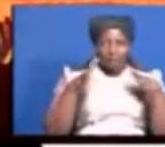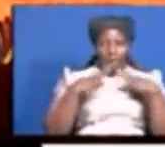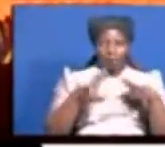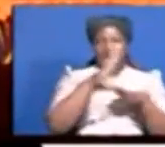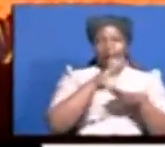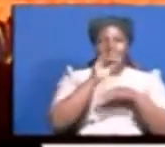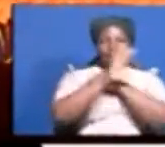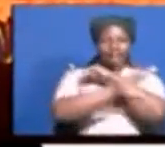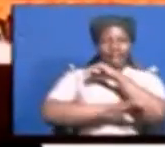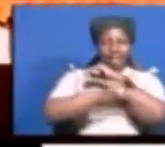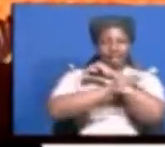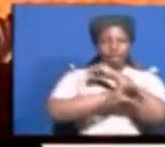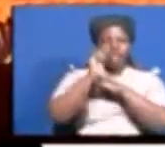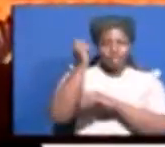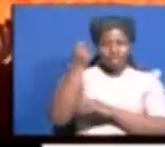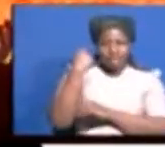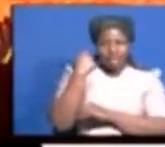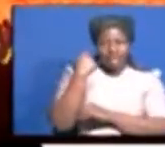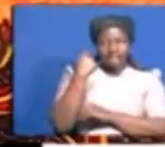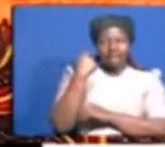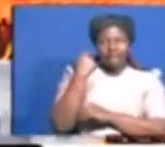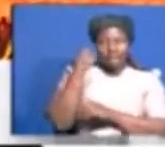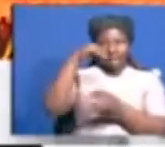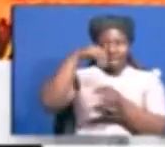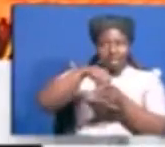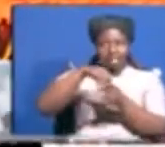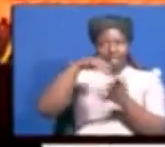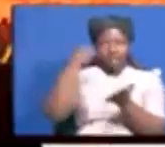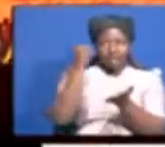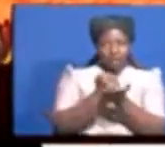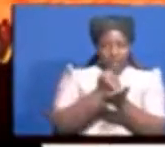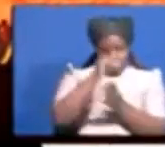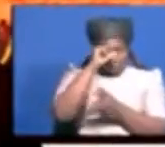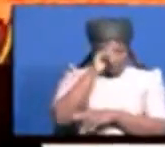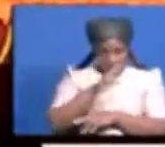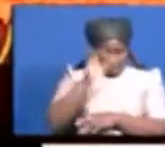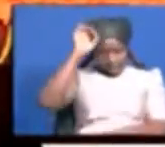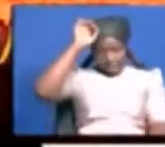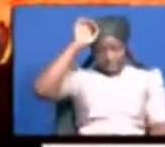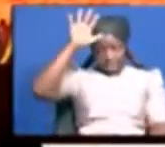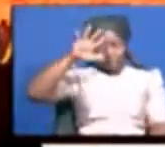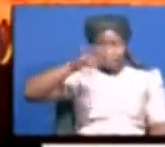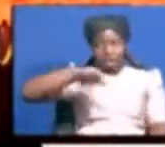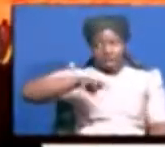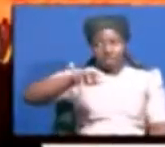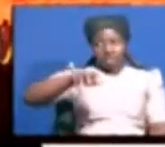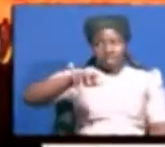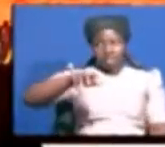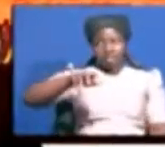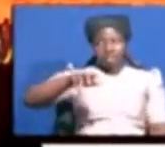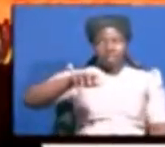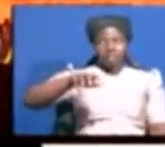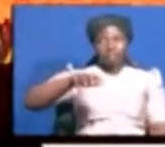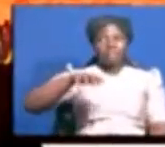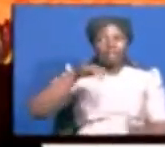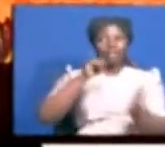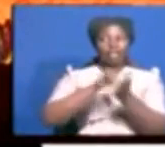Republic of Kenya in the office of the Governor of Kiambu County, that I